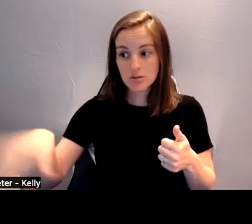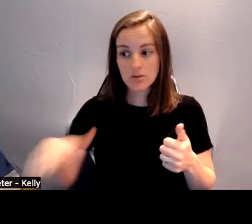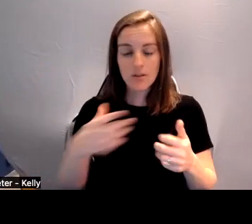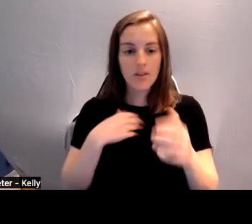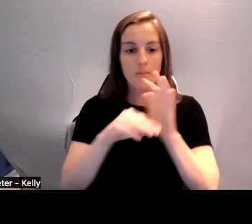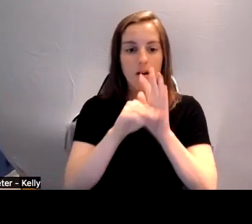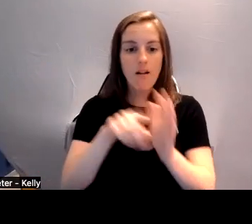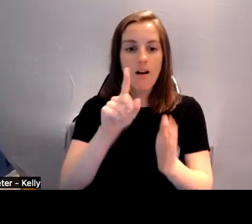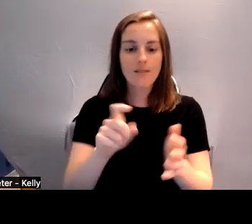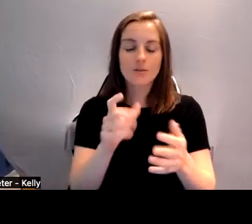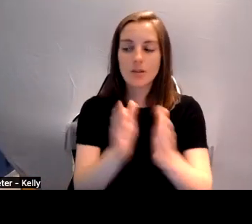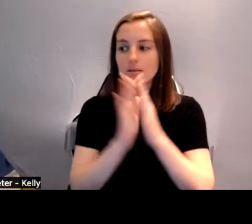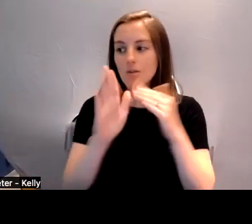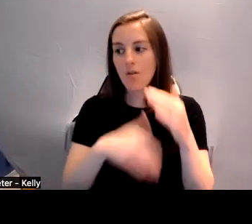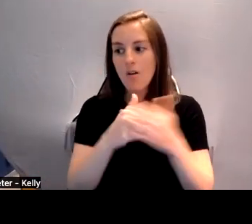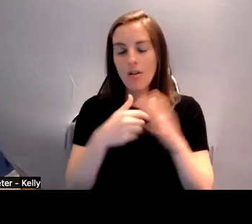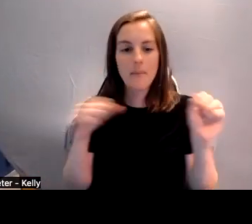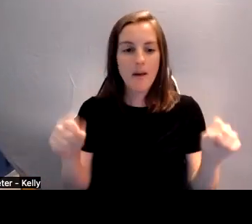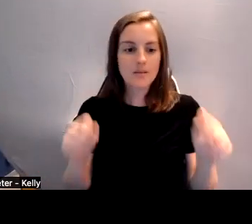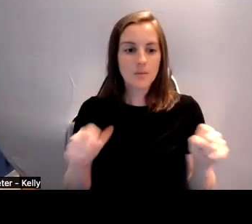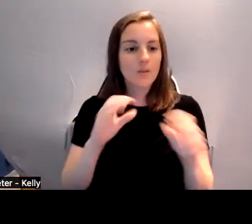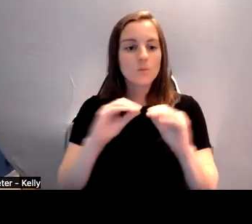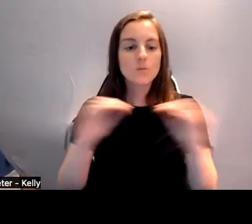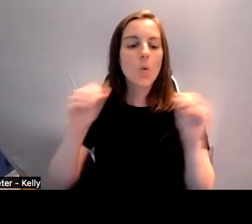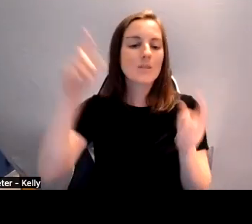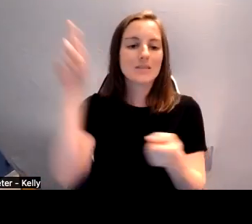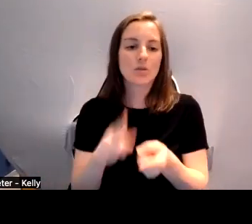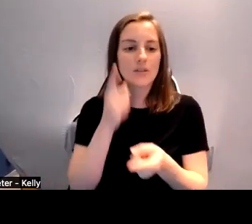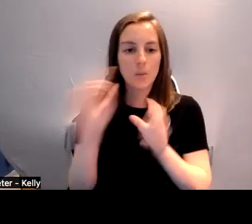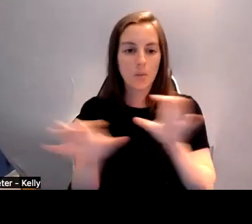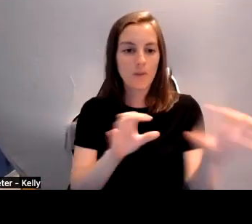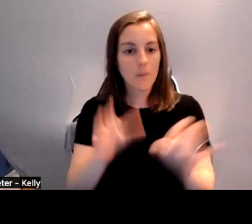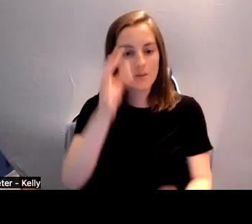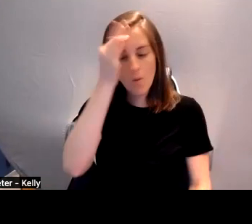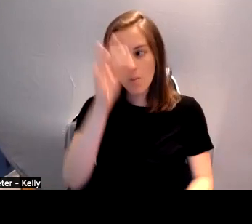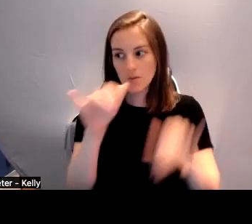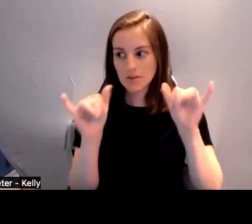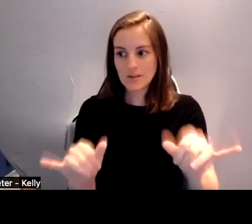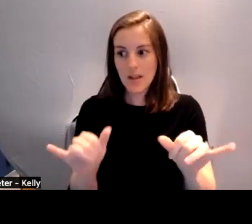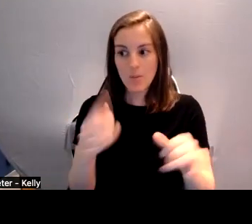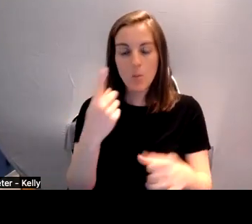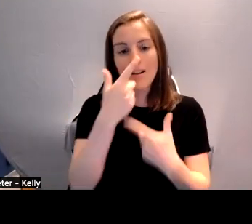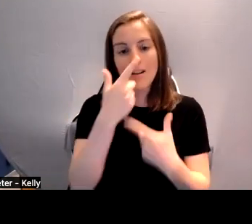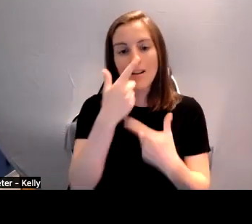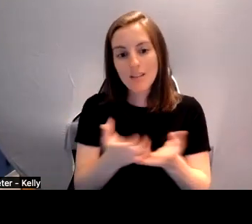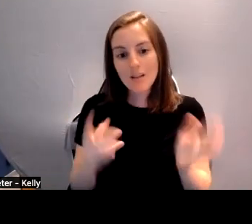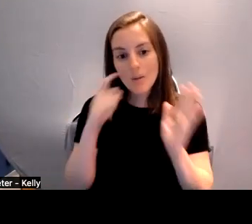possible decoding orders, there's no decrease in performance. It's almost the same. And one interesting thing to notice is